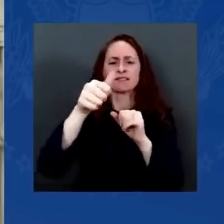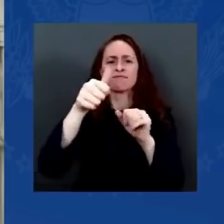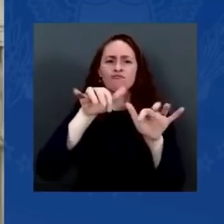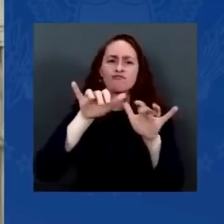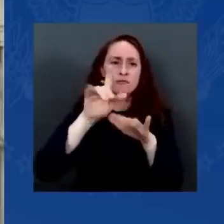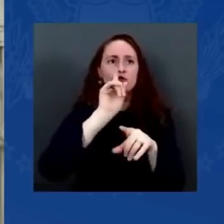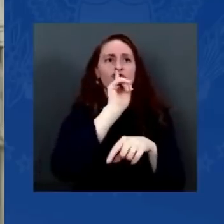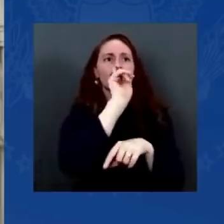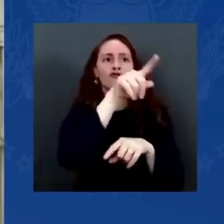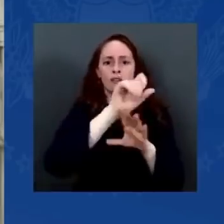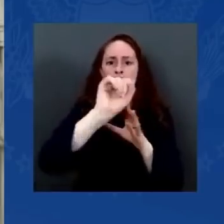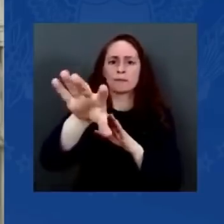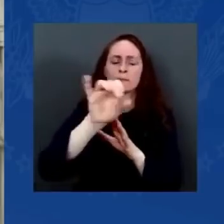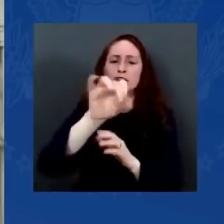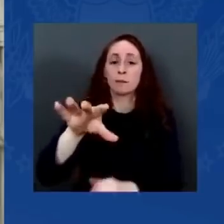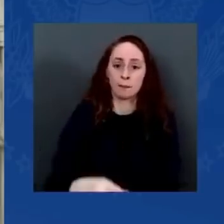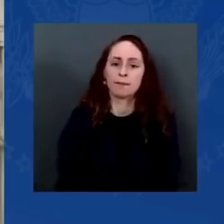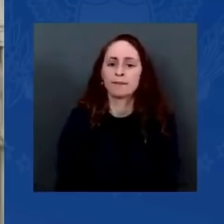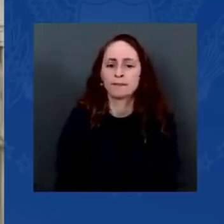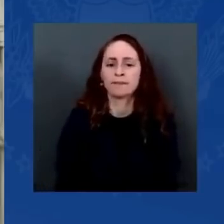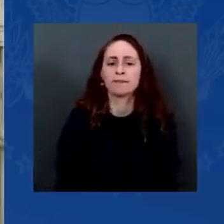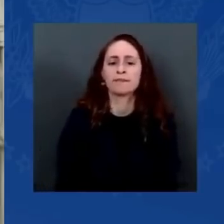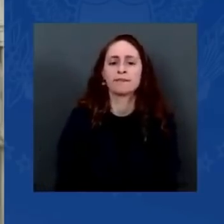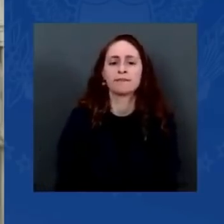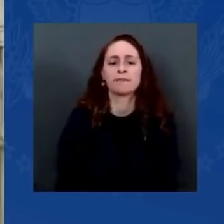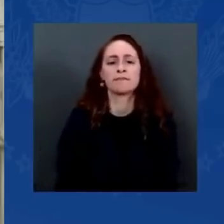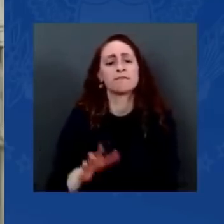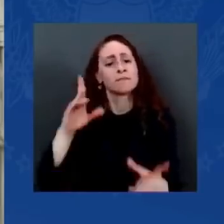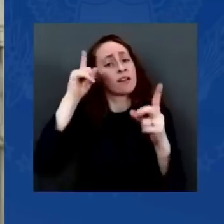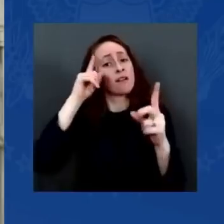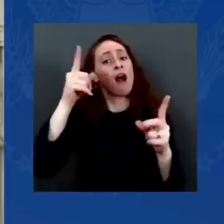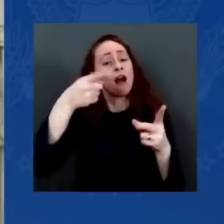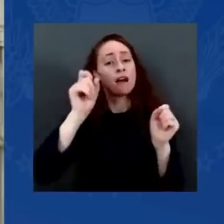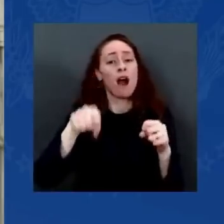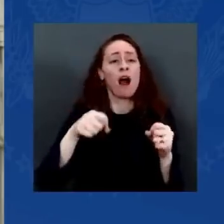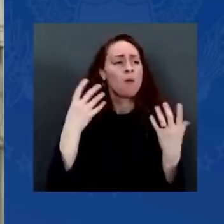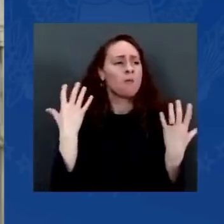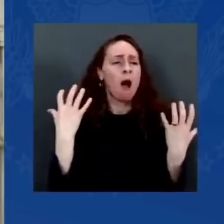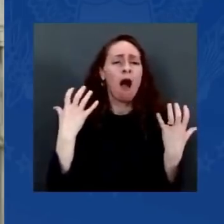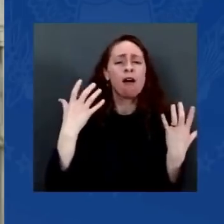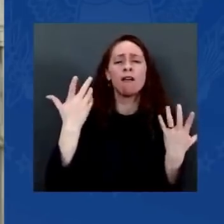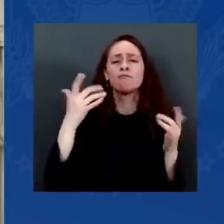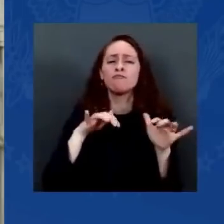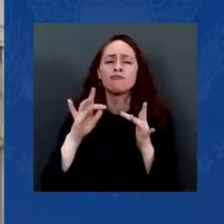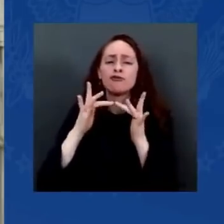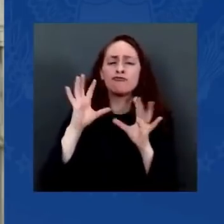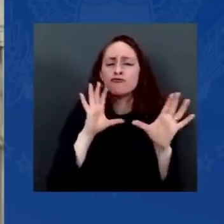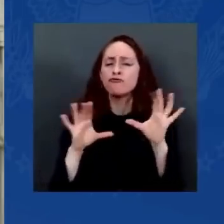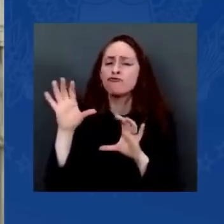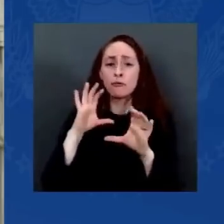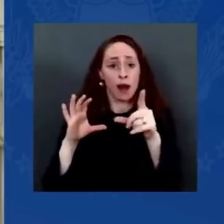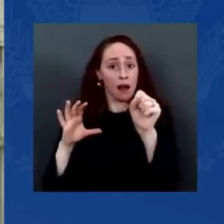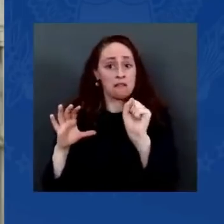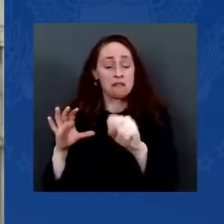Google. Just enter COVID test near me in the Google search bar, and you can find a number